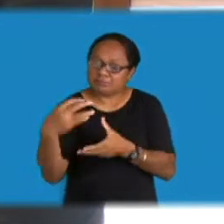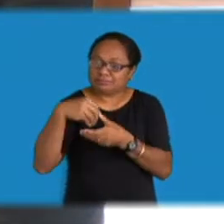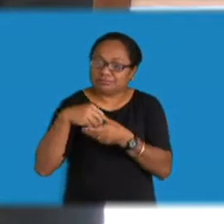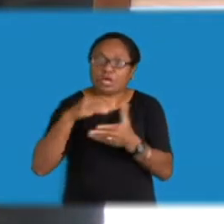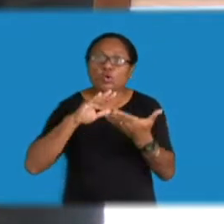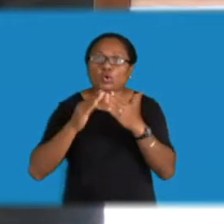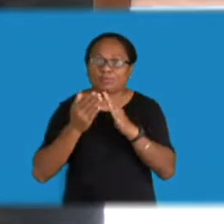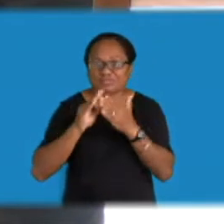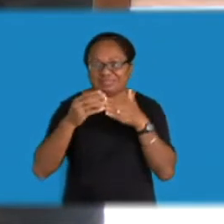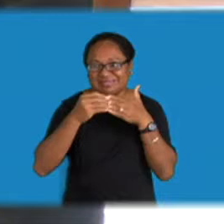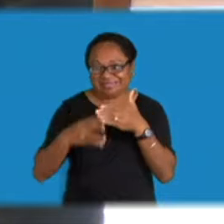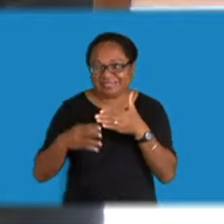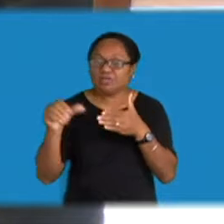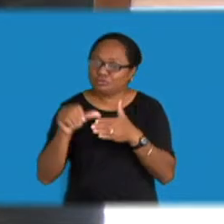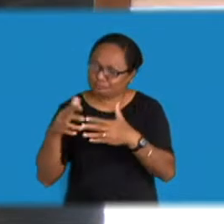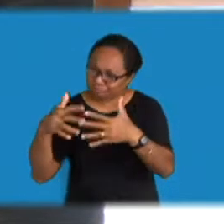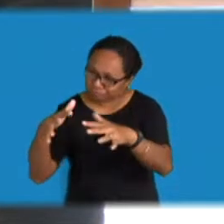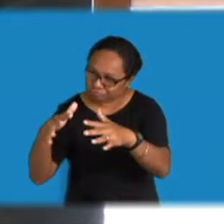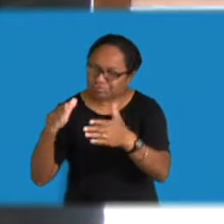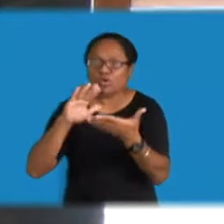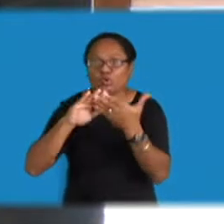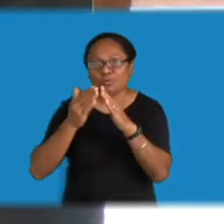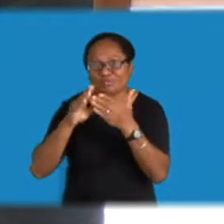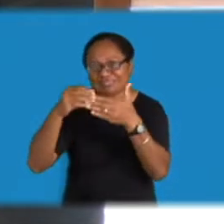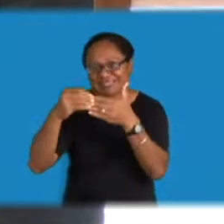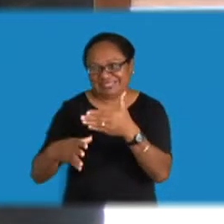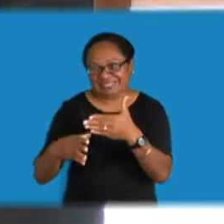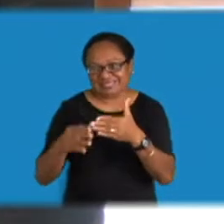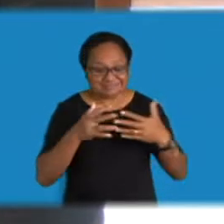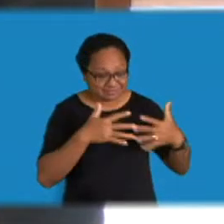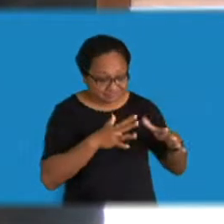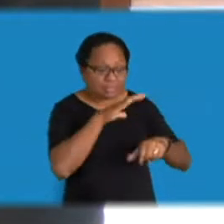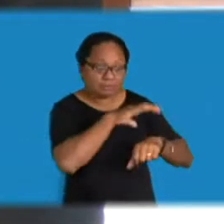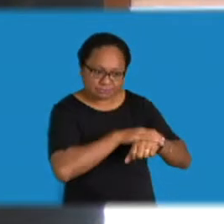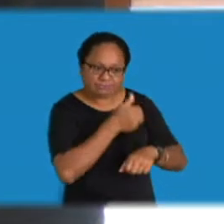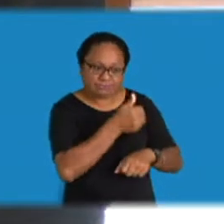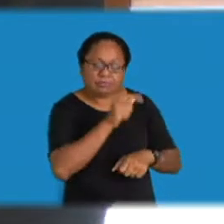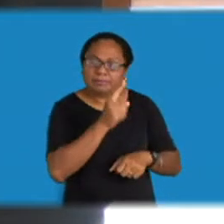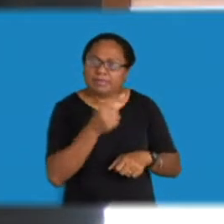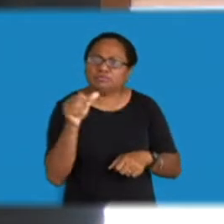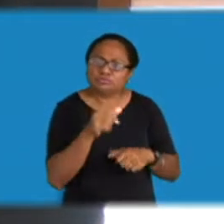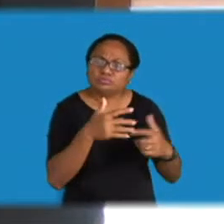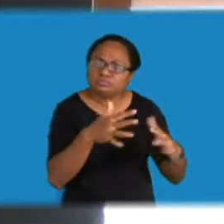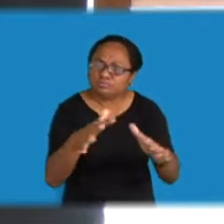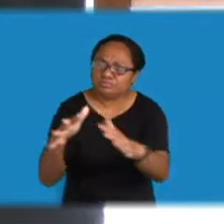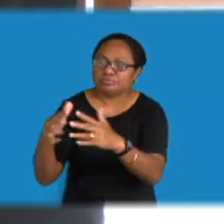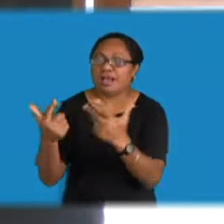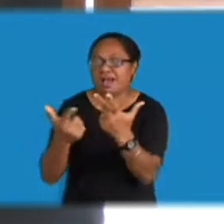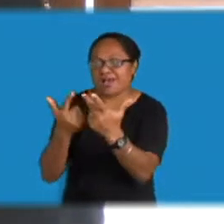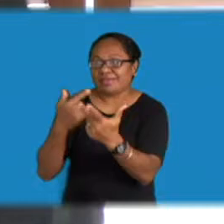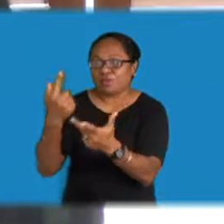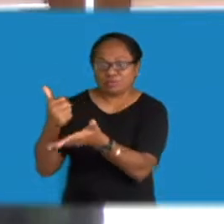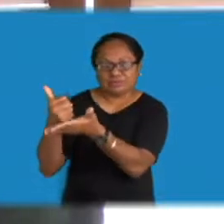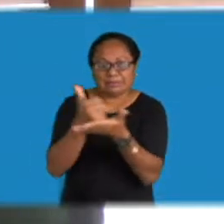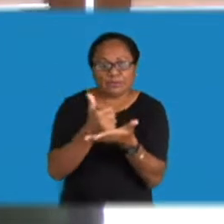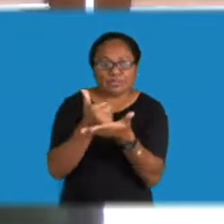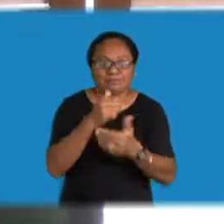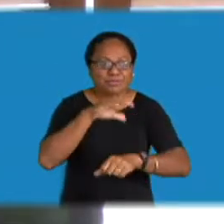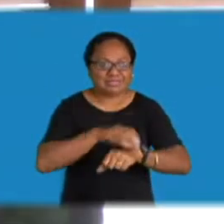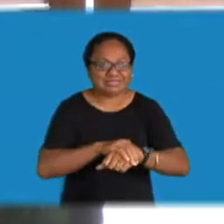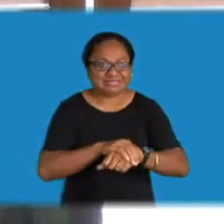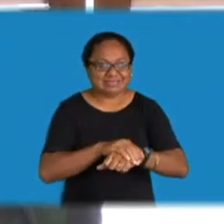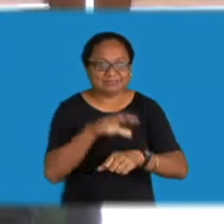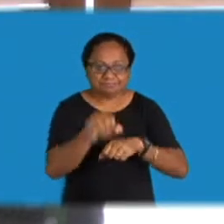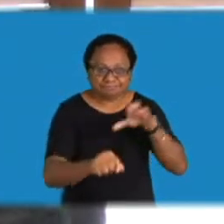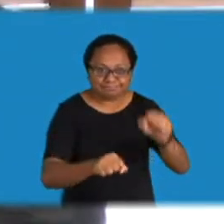also should be acknowledged, or otherwise in terms of the drug plantation. Thank you. Thank you,